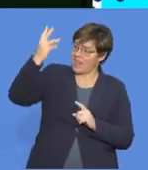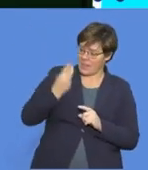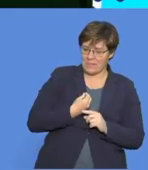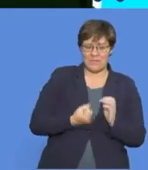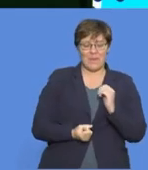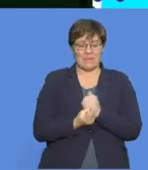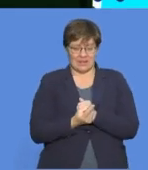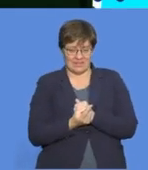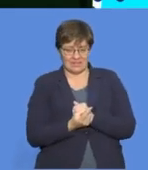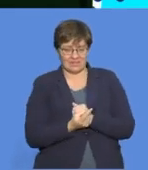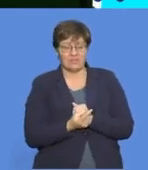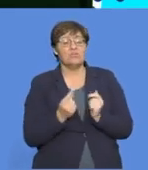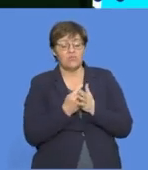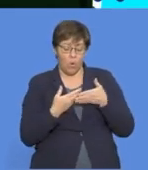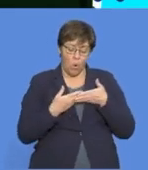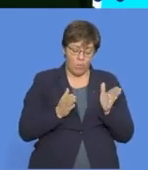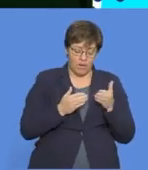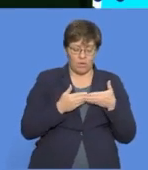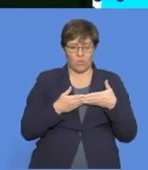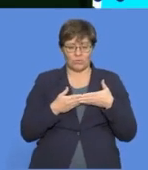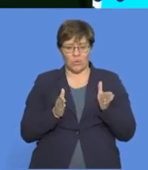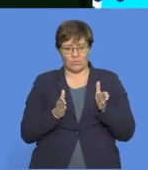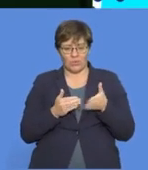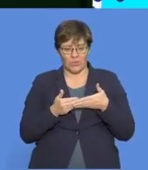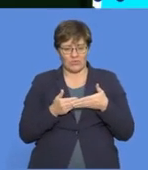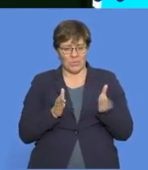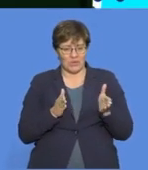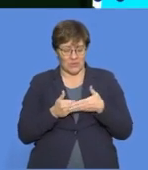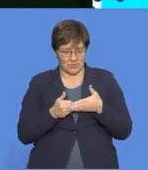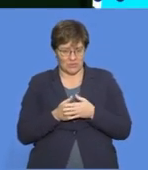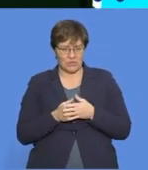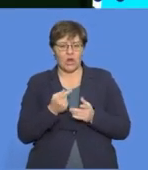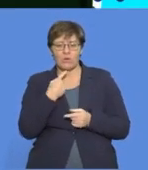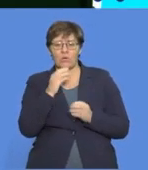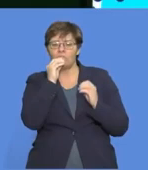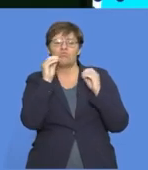is they can open or close, just like somebody's kissing you,